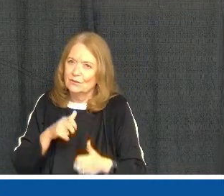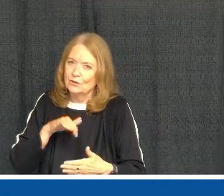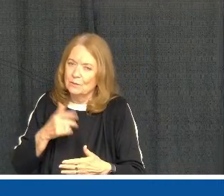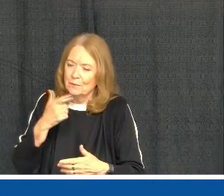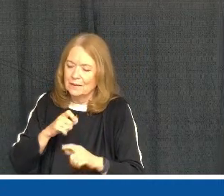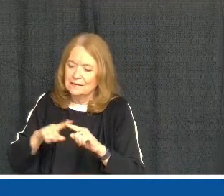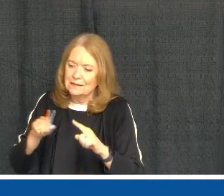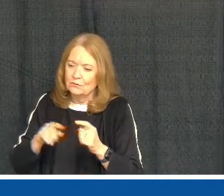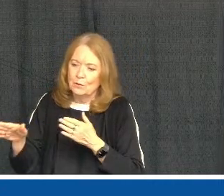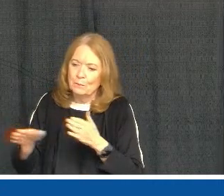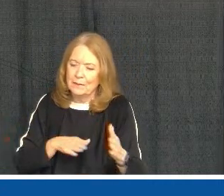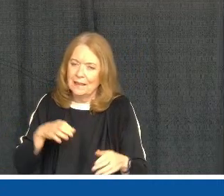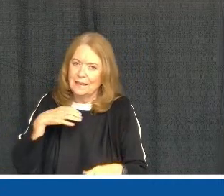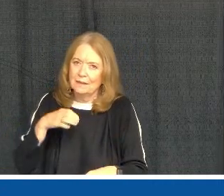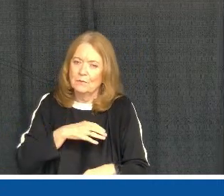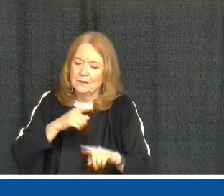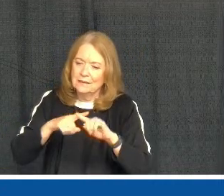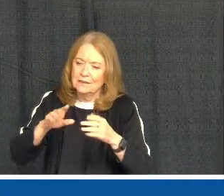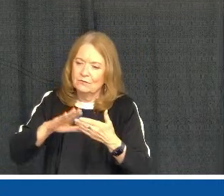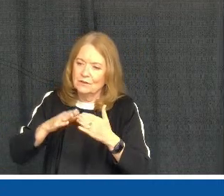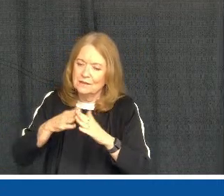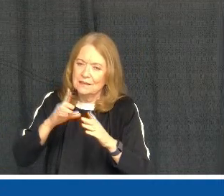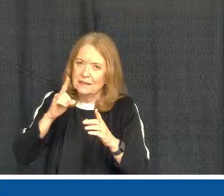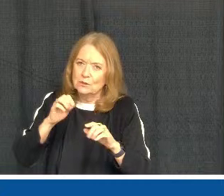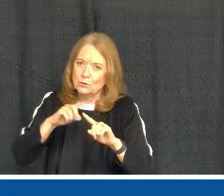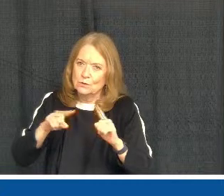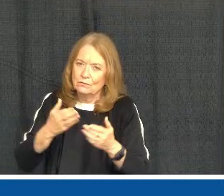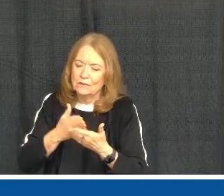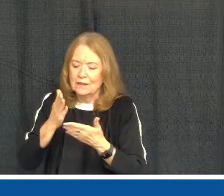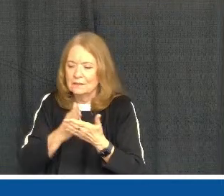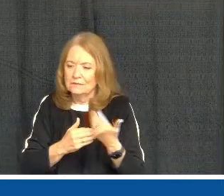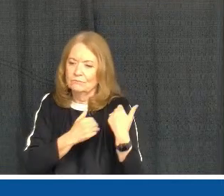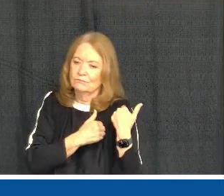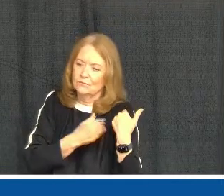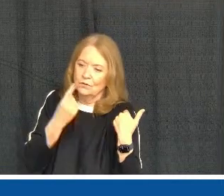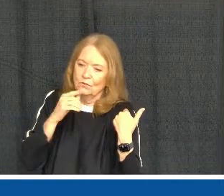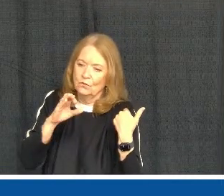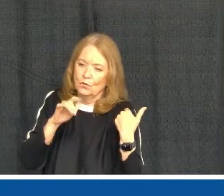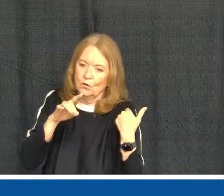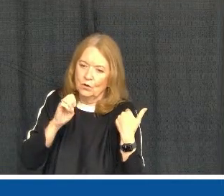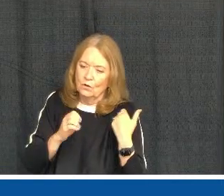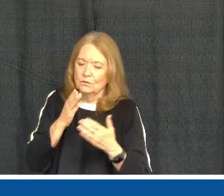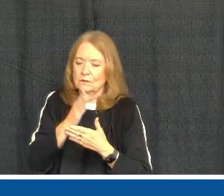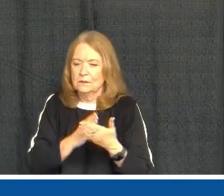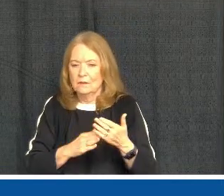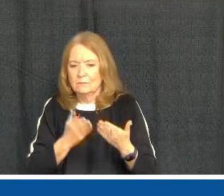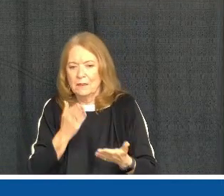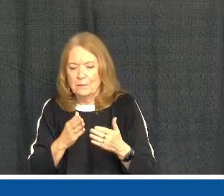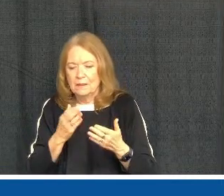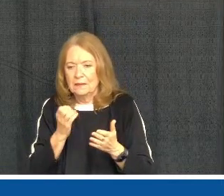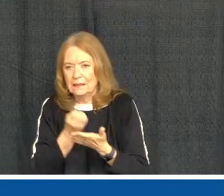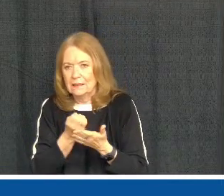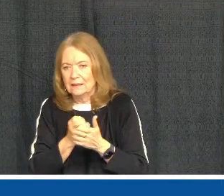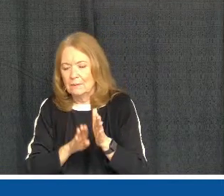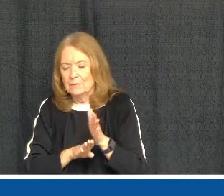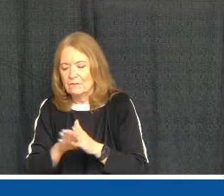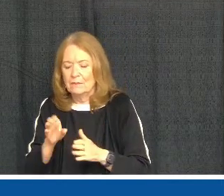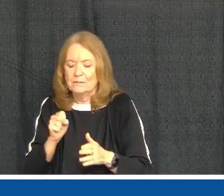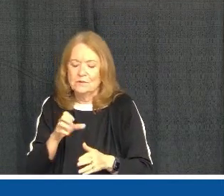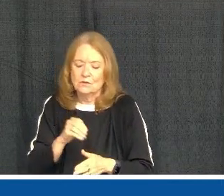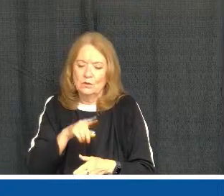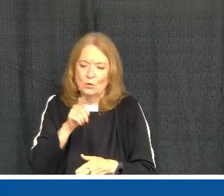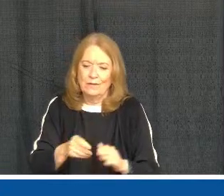planning commissions in different cities do different things. Some are in charge of code enforcement, some maybe do economic development. So you have